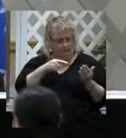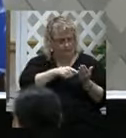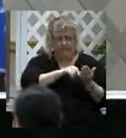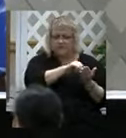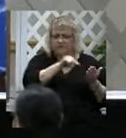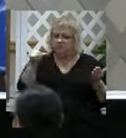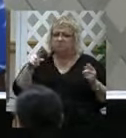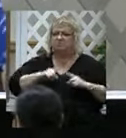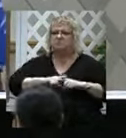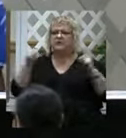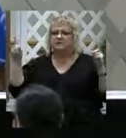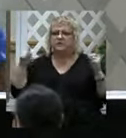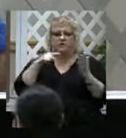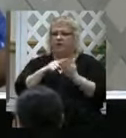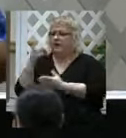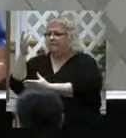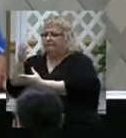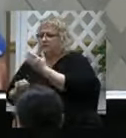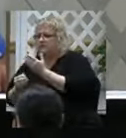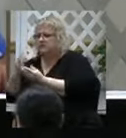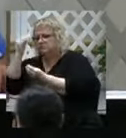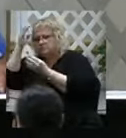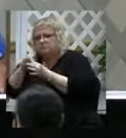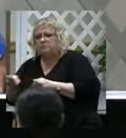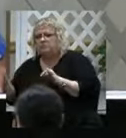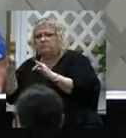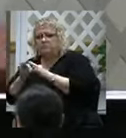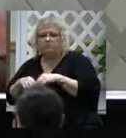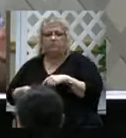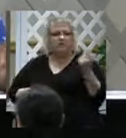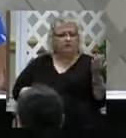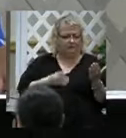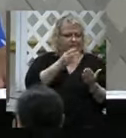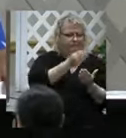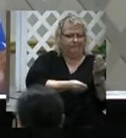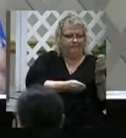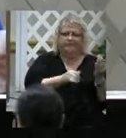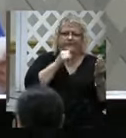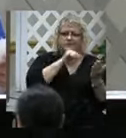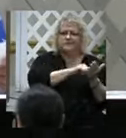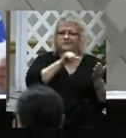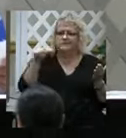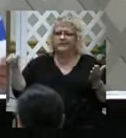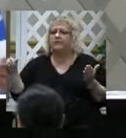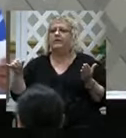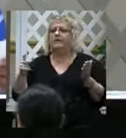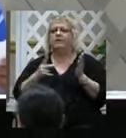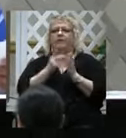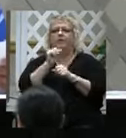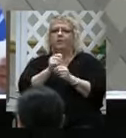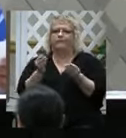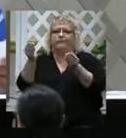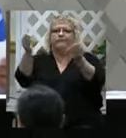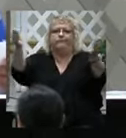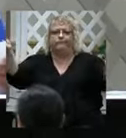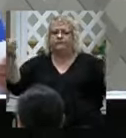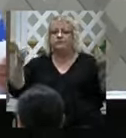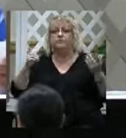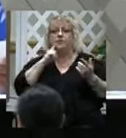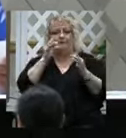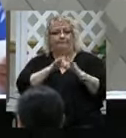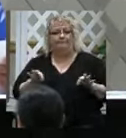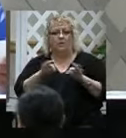it's now asking for a certain piece of information from the LEP user or just anybody, individual who needs the service. So all this is important